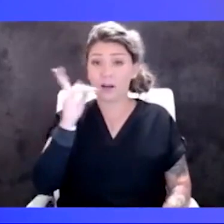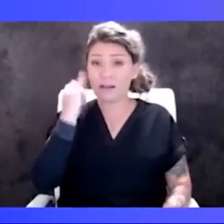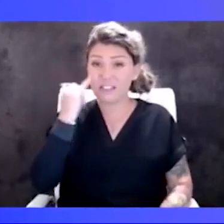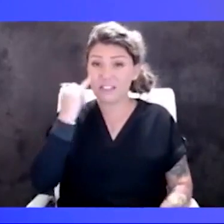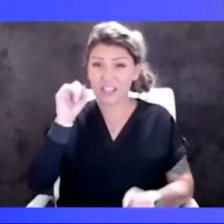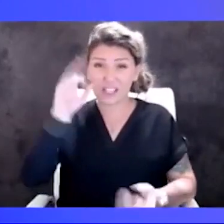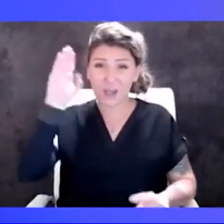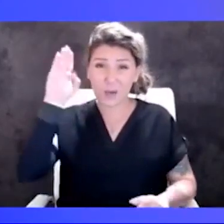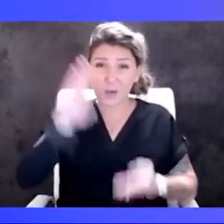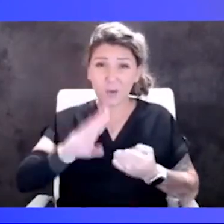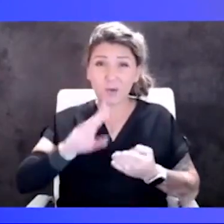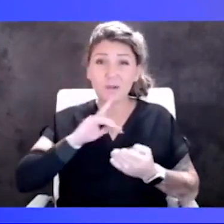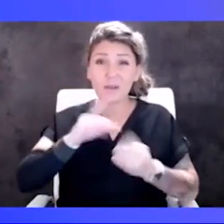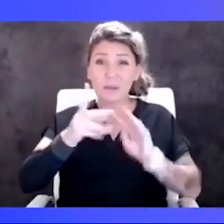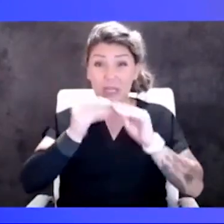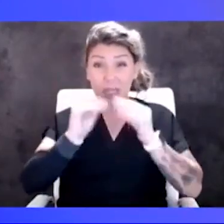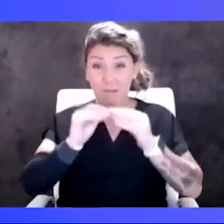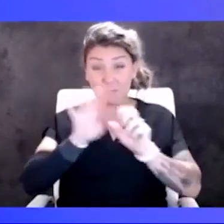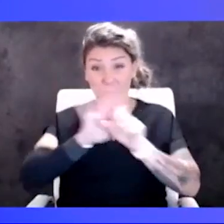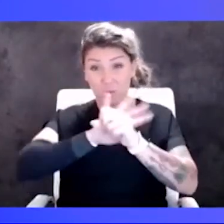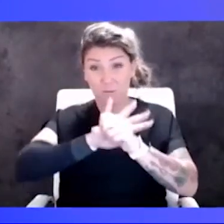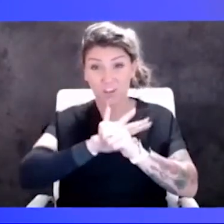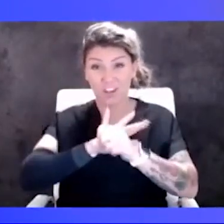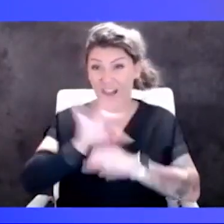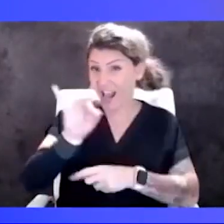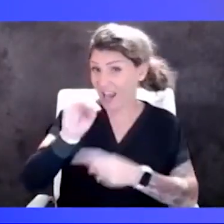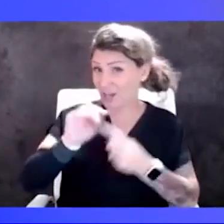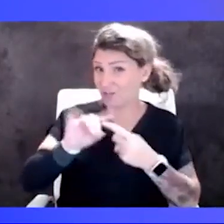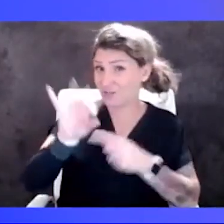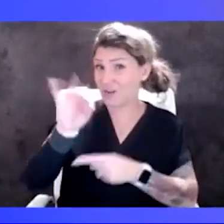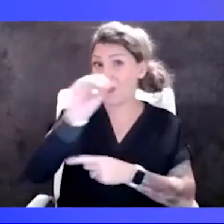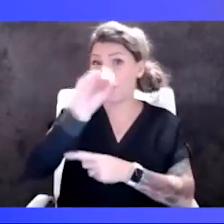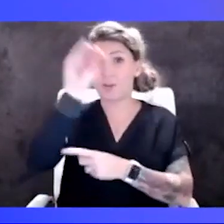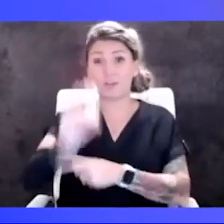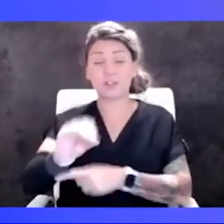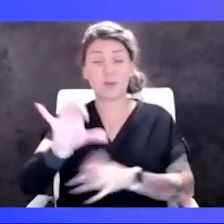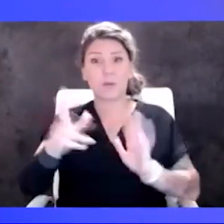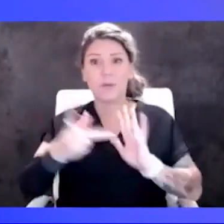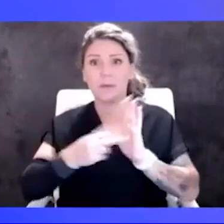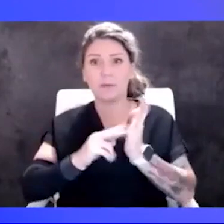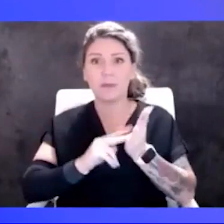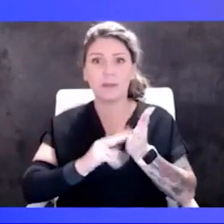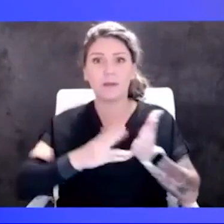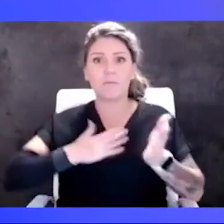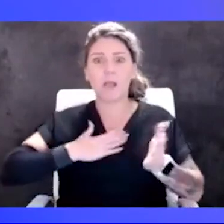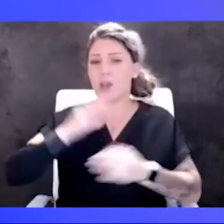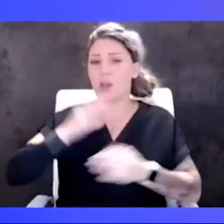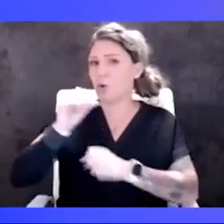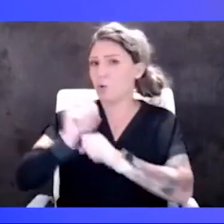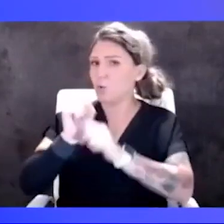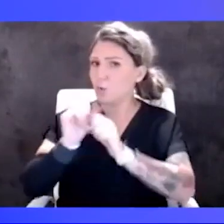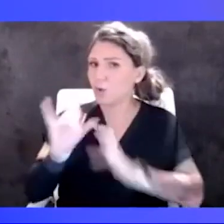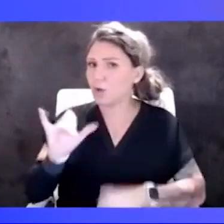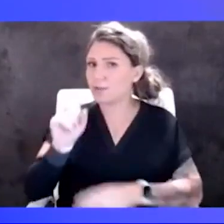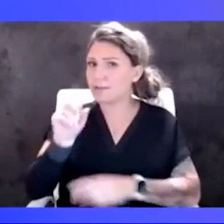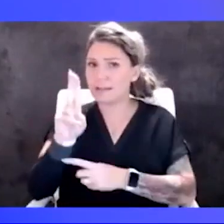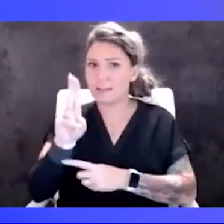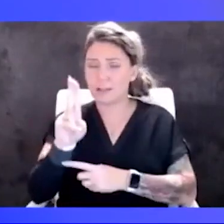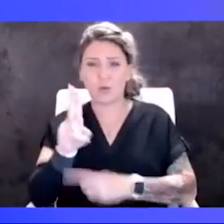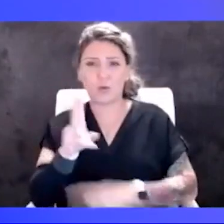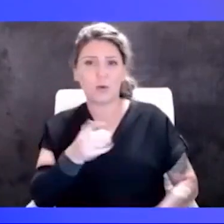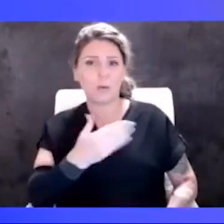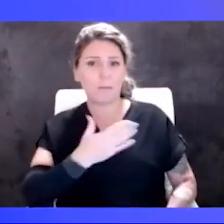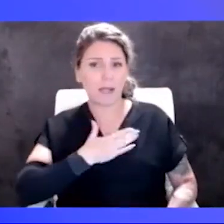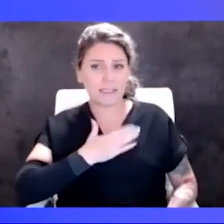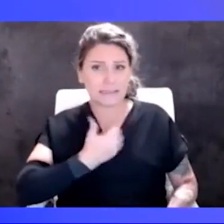COVID numbers in the hospital by 80 to 90%, then what that means is my colleagues in the ICU and we get to open up for